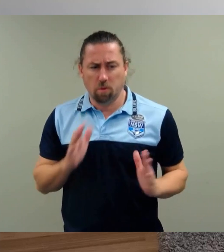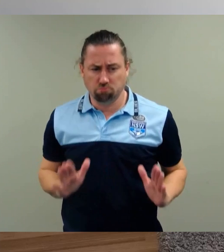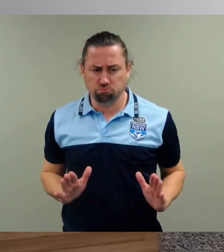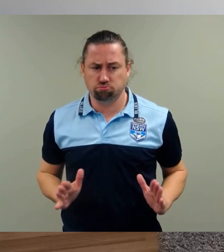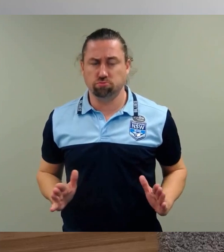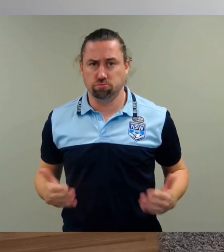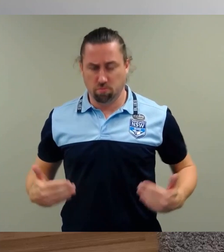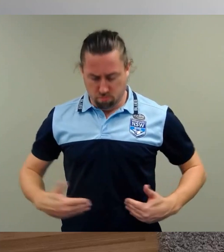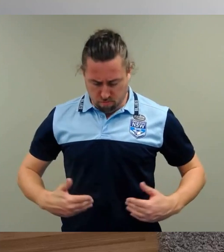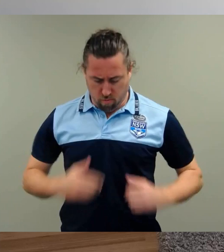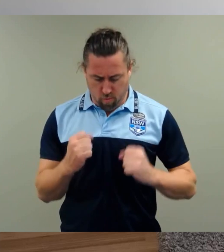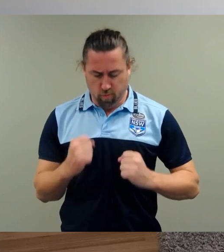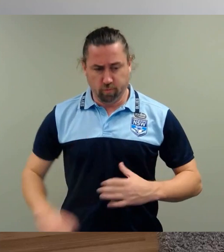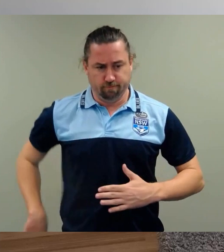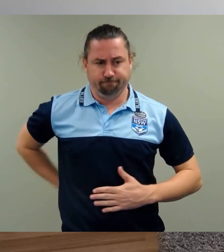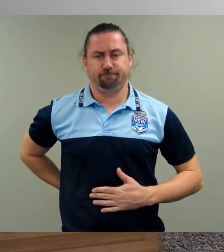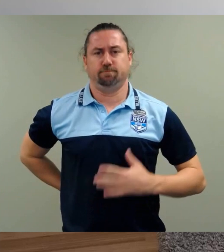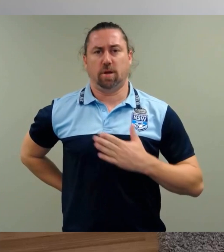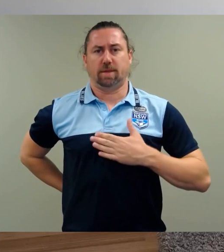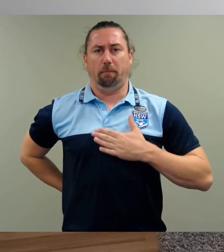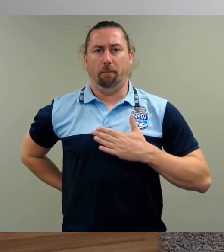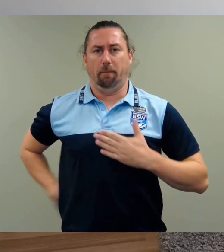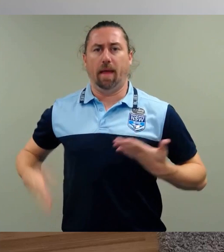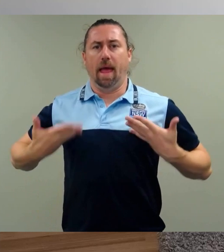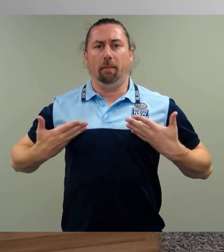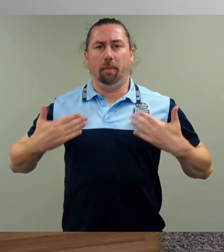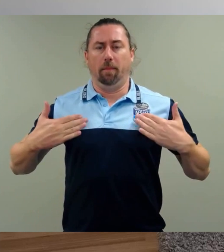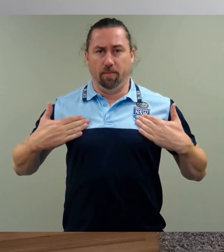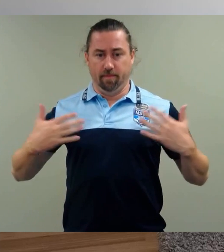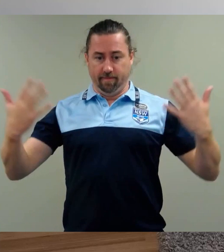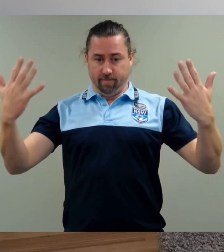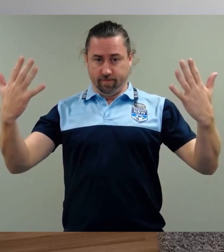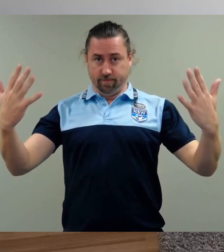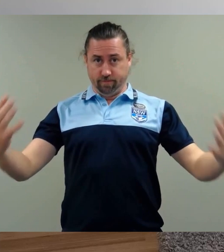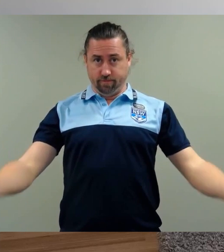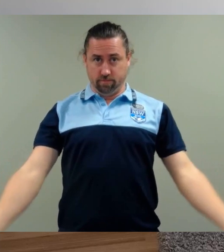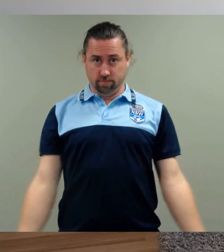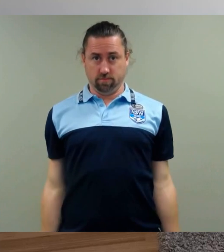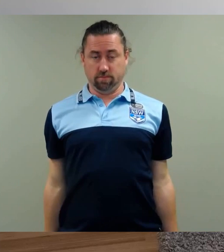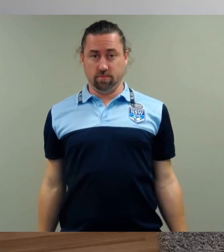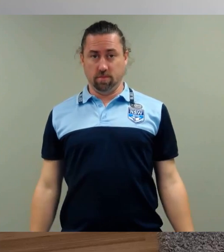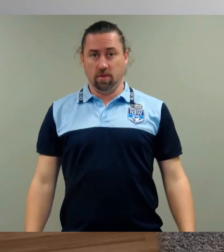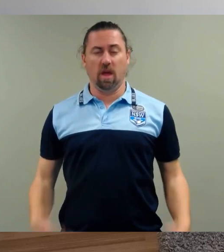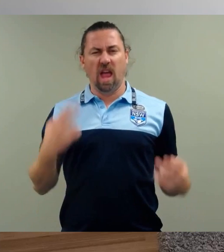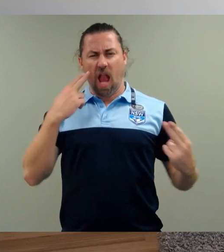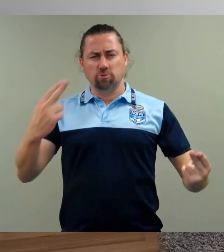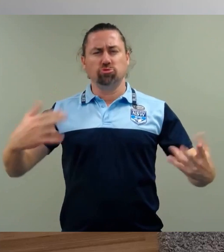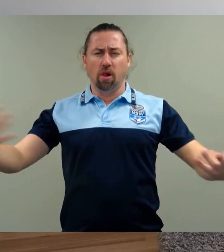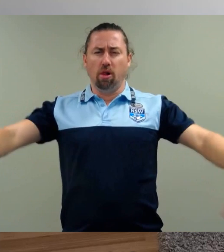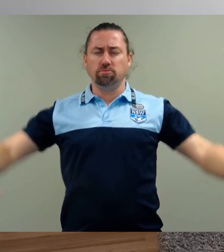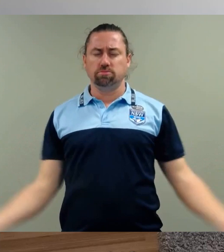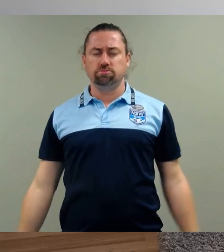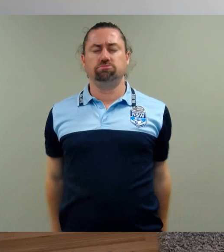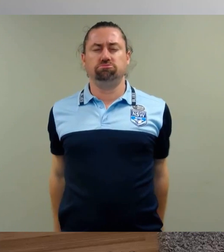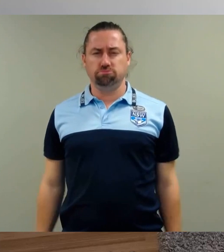bent, keeping that core tight and sticking your chest out. Keep both arms to the sides of your body, letting them hang